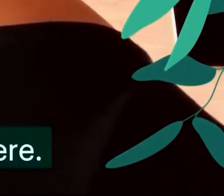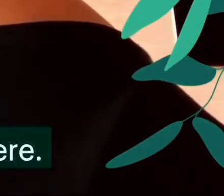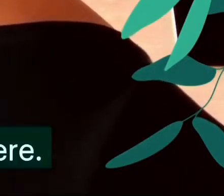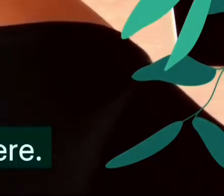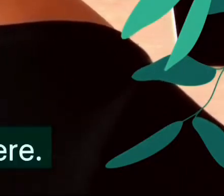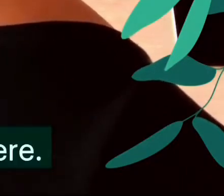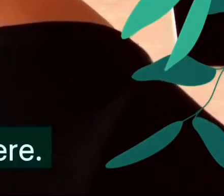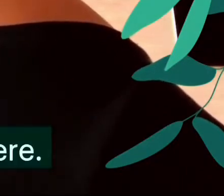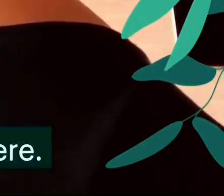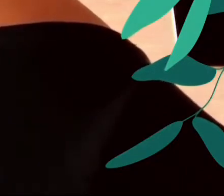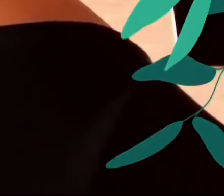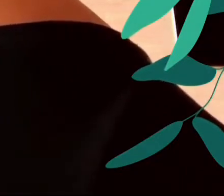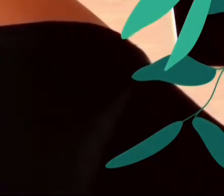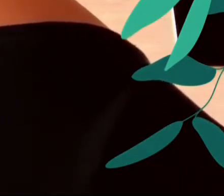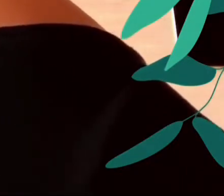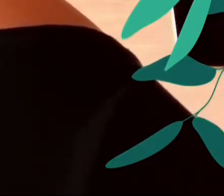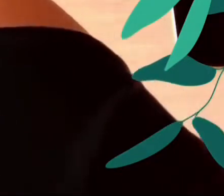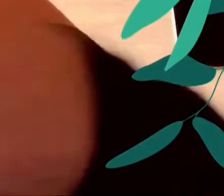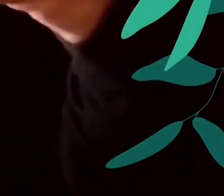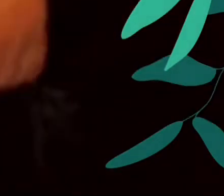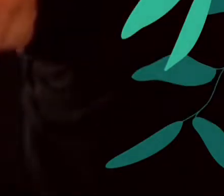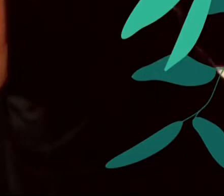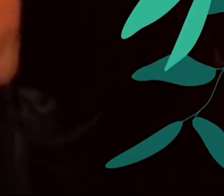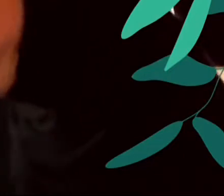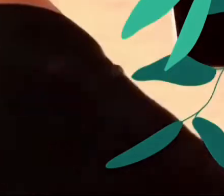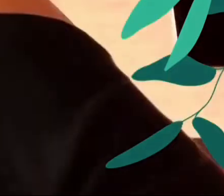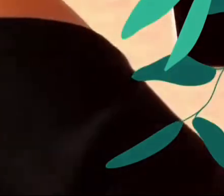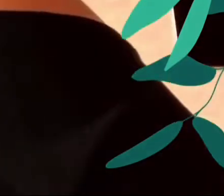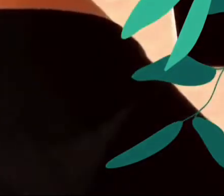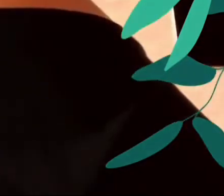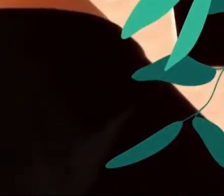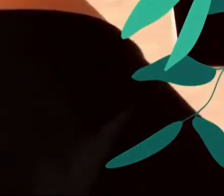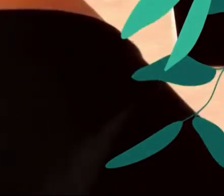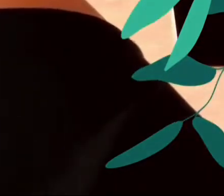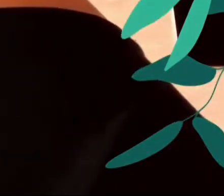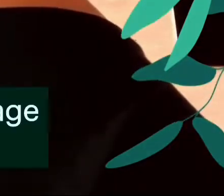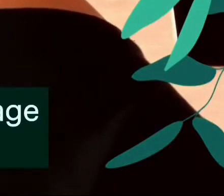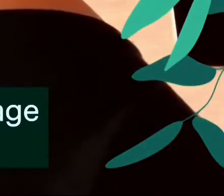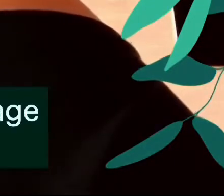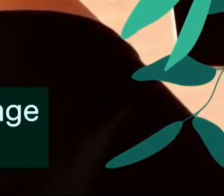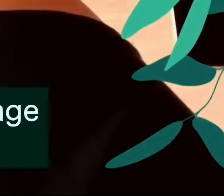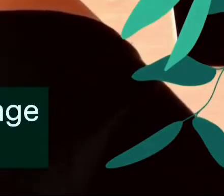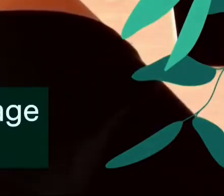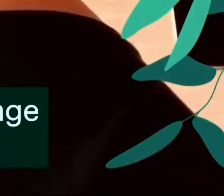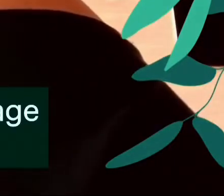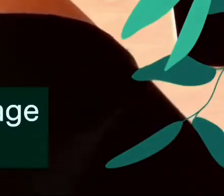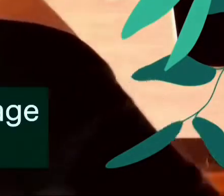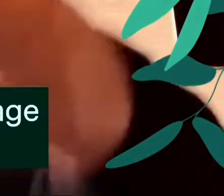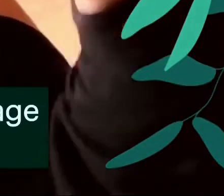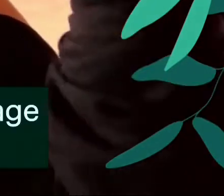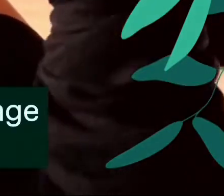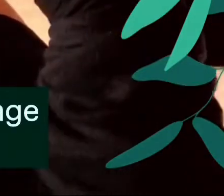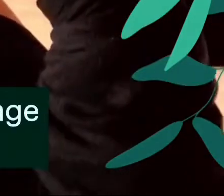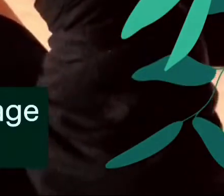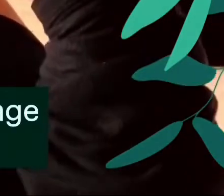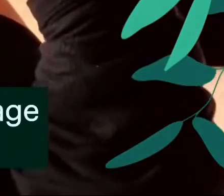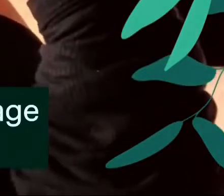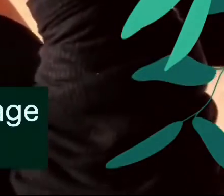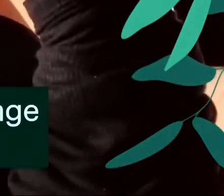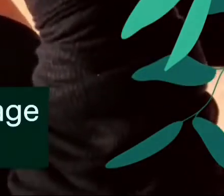it here. Your body made it to now. Your whole interconnected